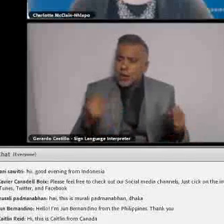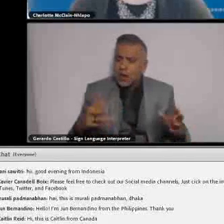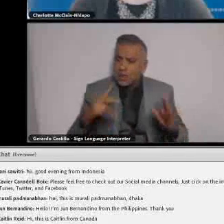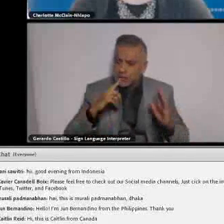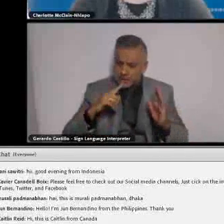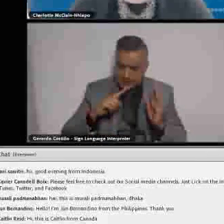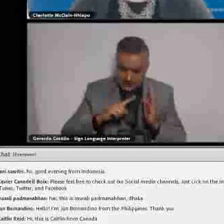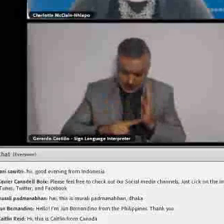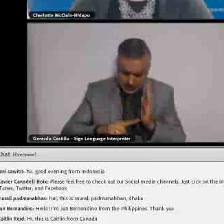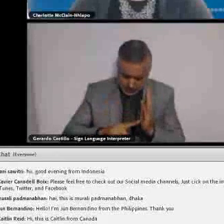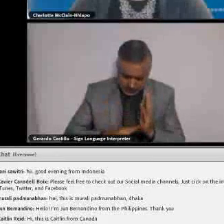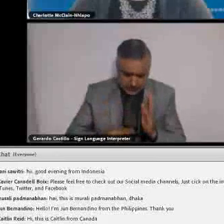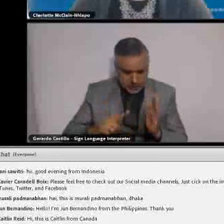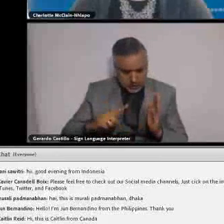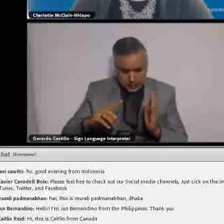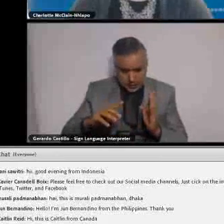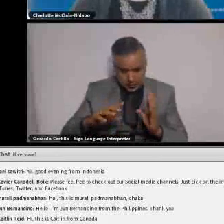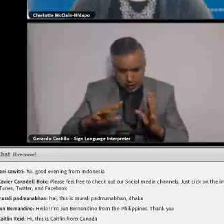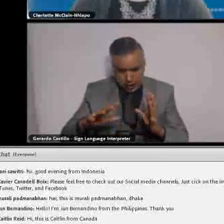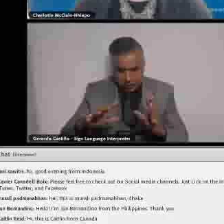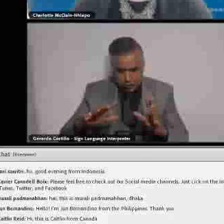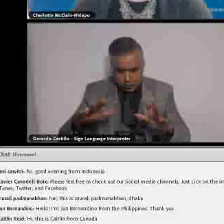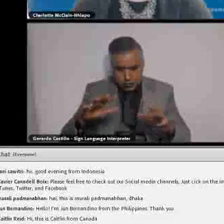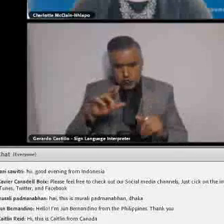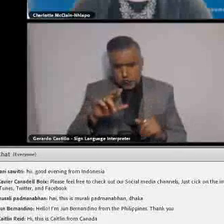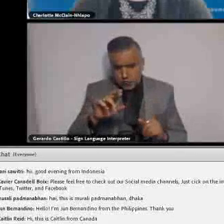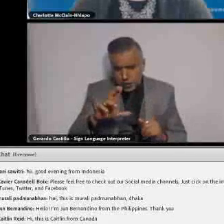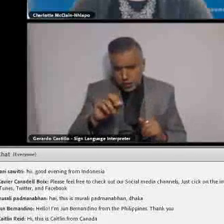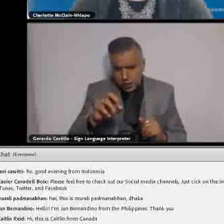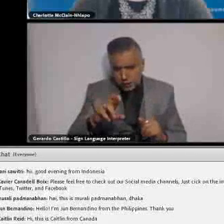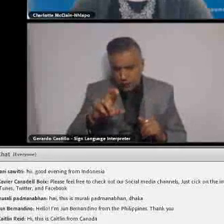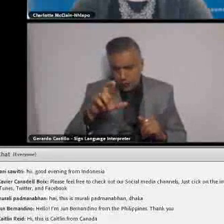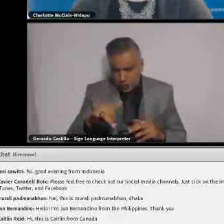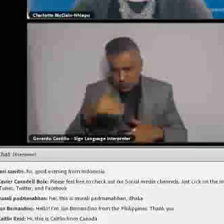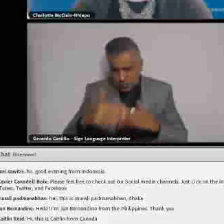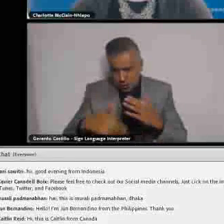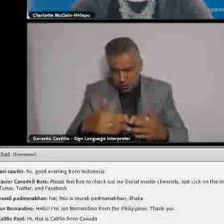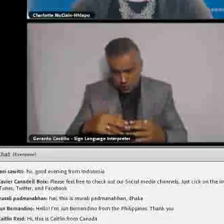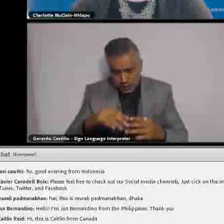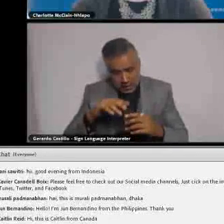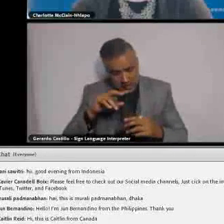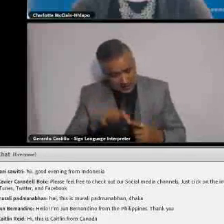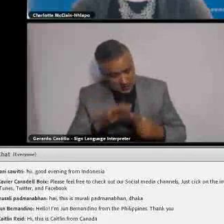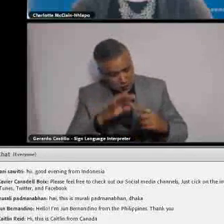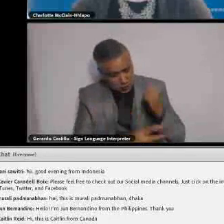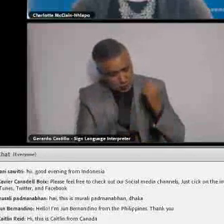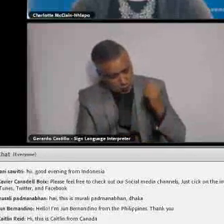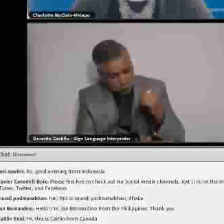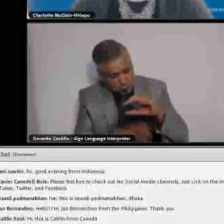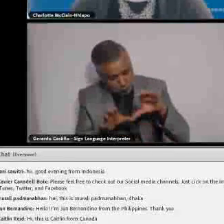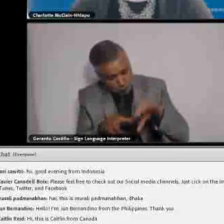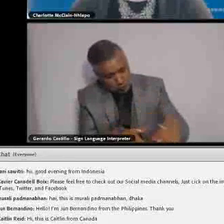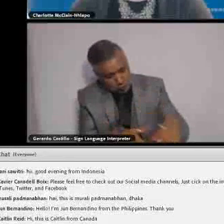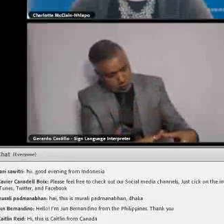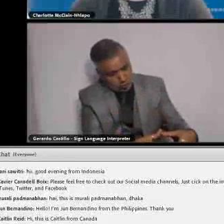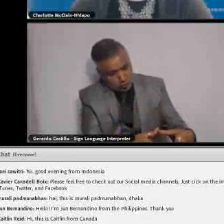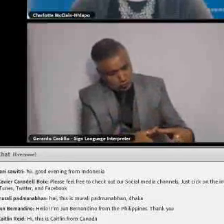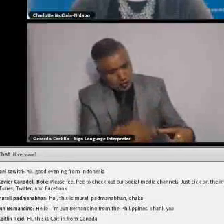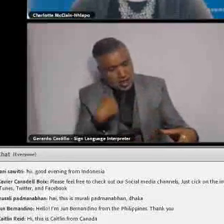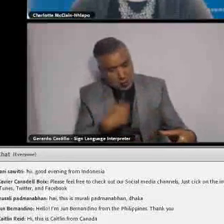studies of evaluating recovery processes and the effect of those on poor and marginalized groups, and have found a number